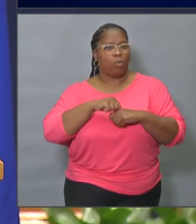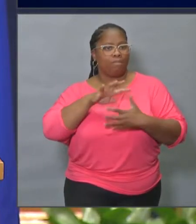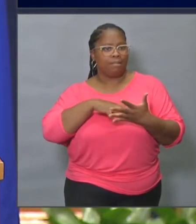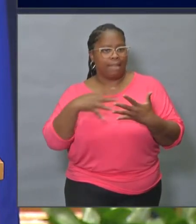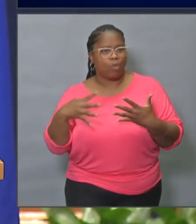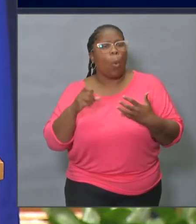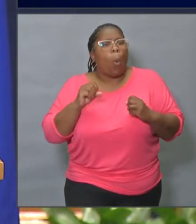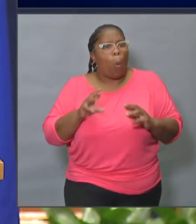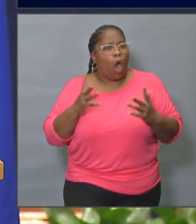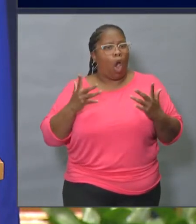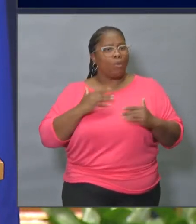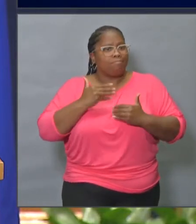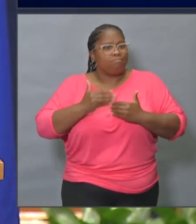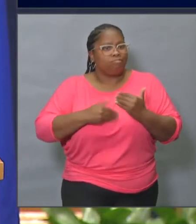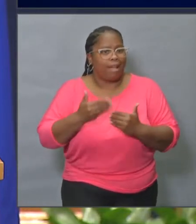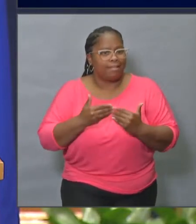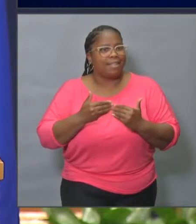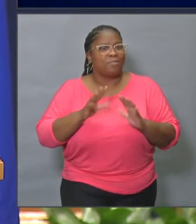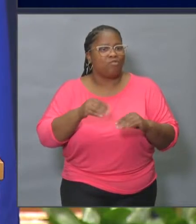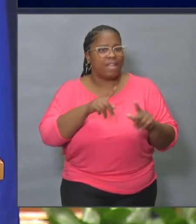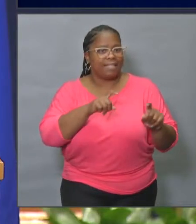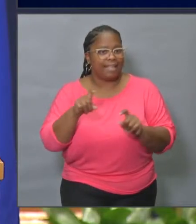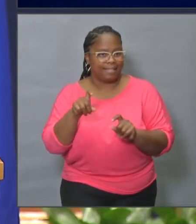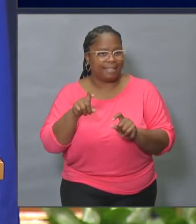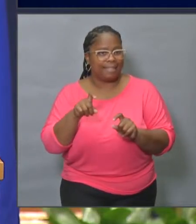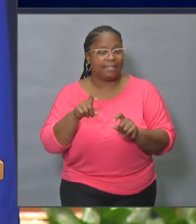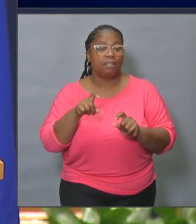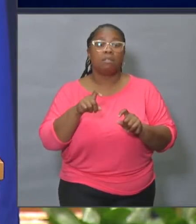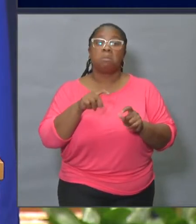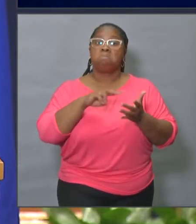conducting their testing. This includes facilities that have